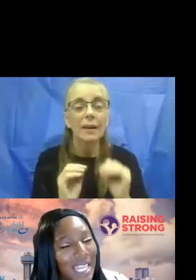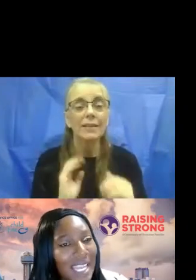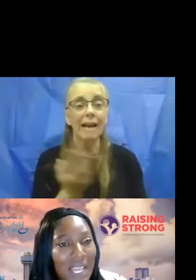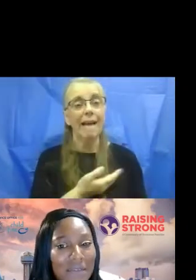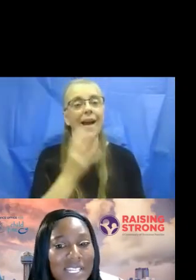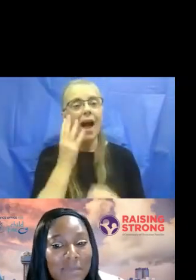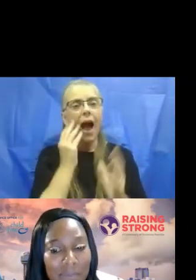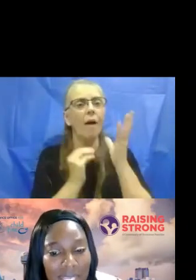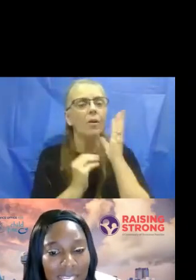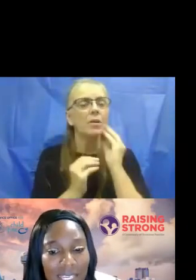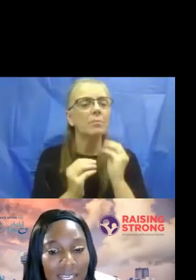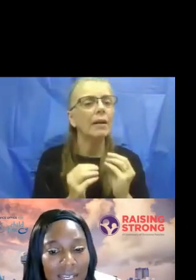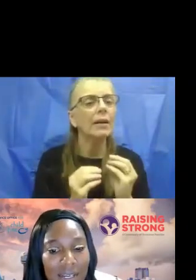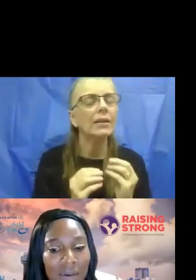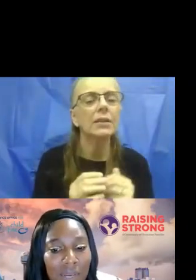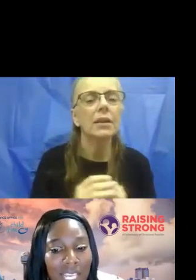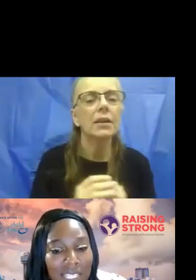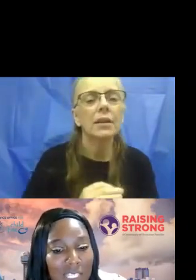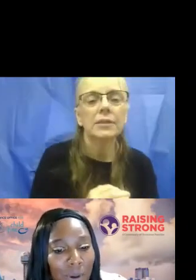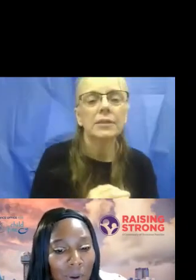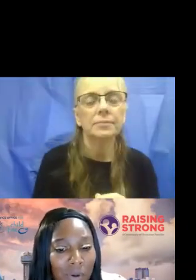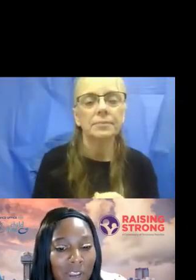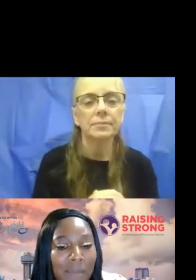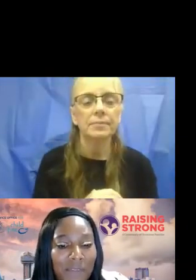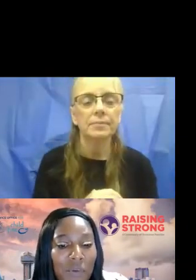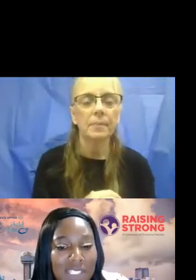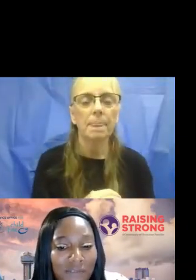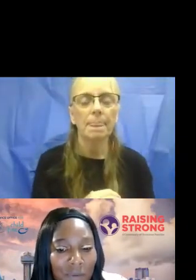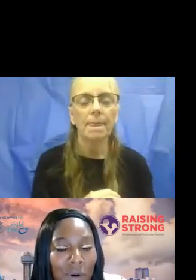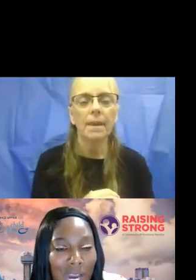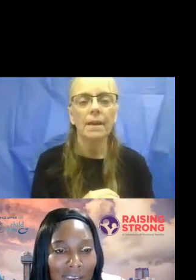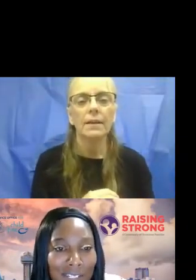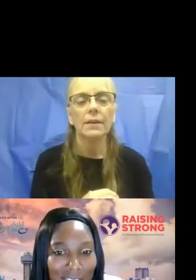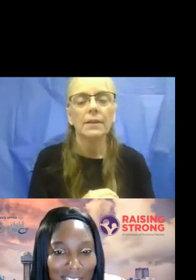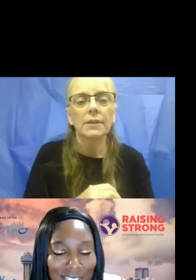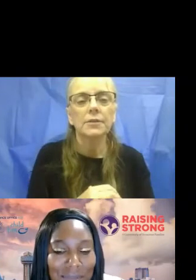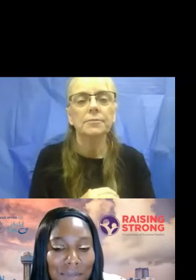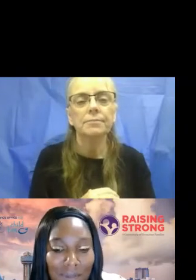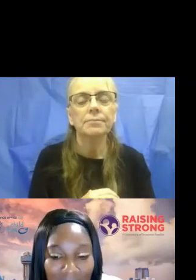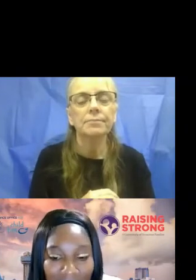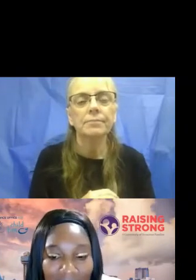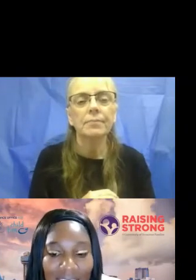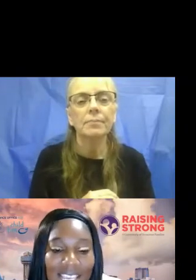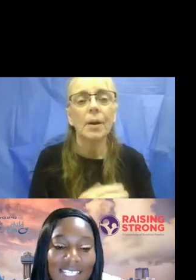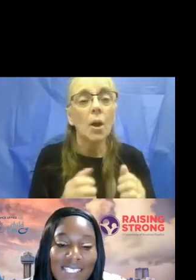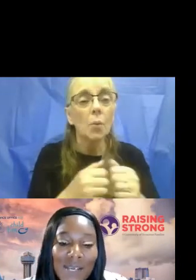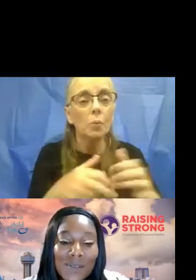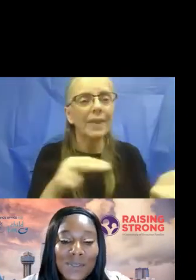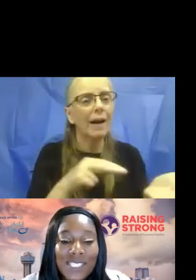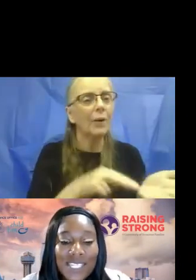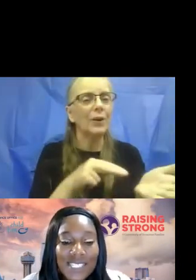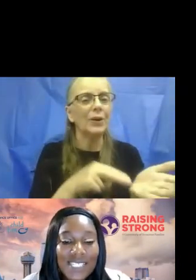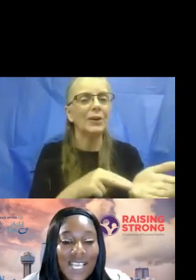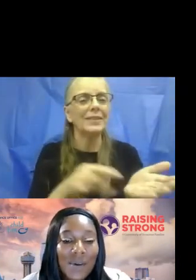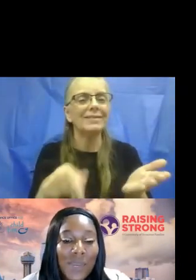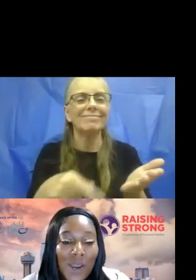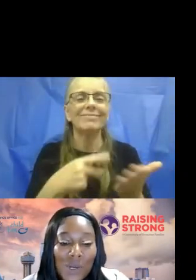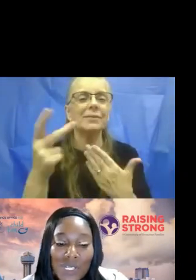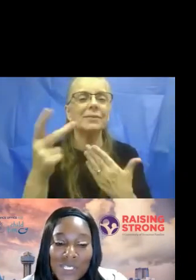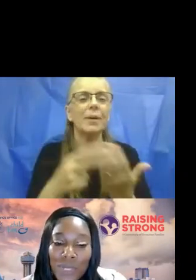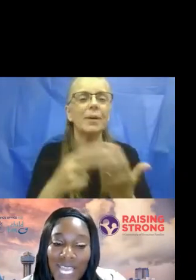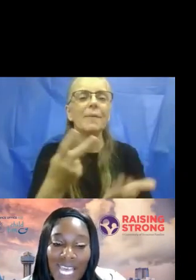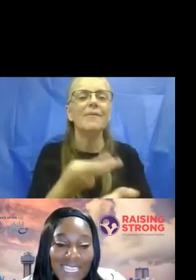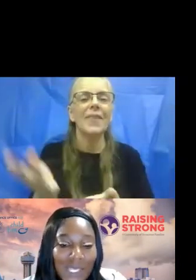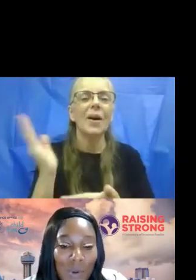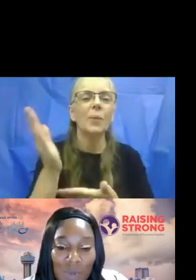where would any of us be in this program if it wasn't for our nurses, right? And so this, we are